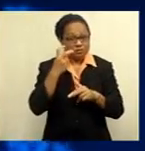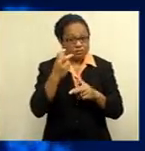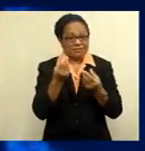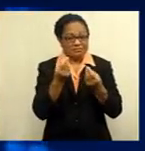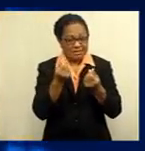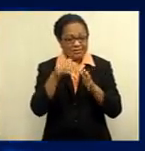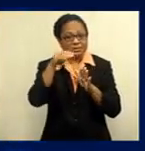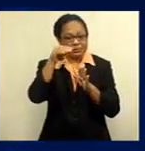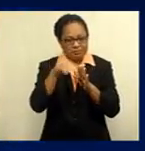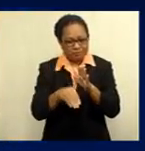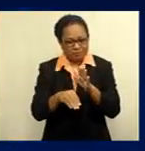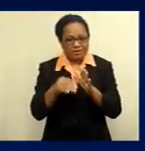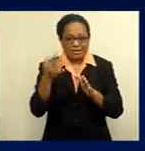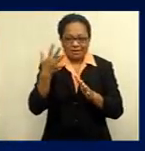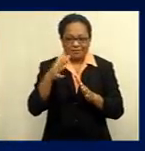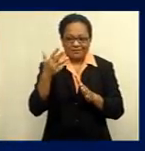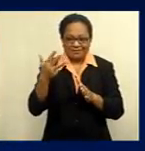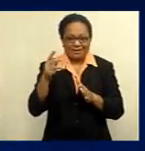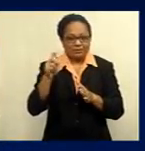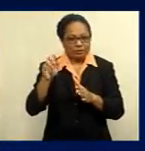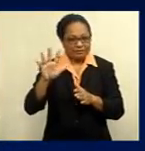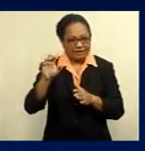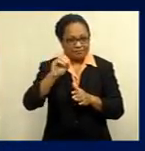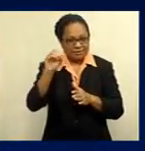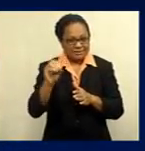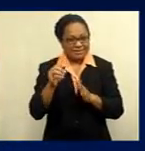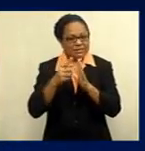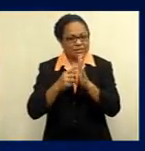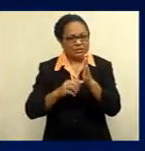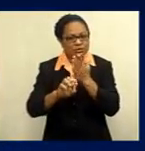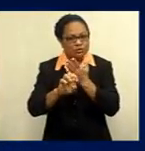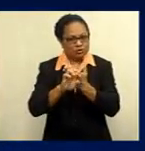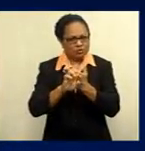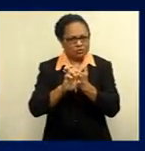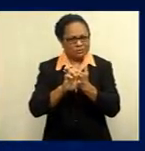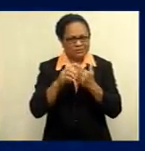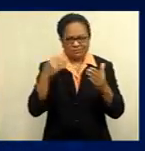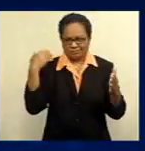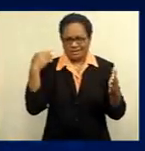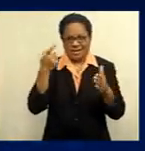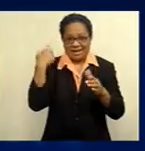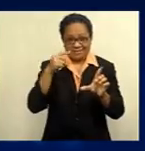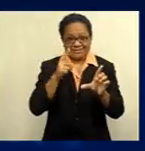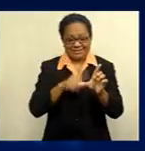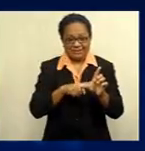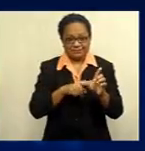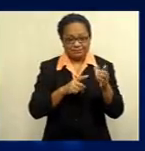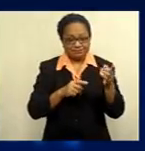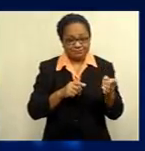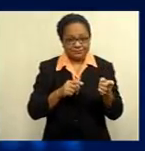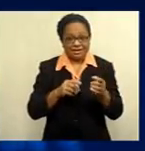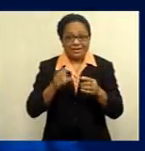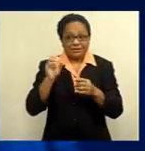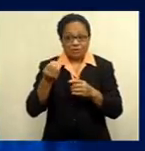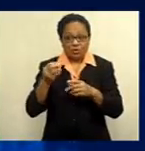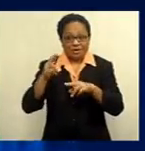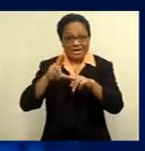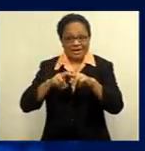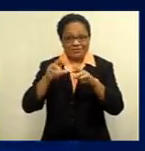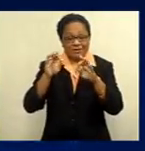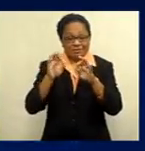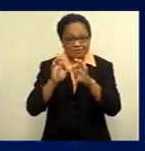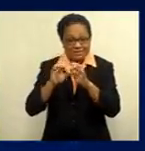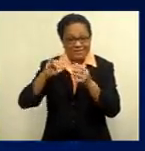a decline of 59.5% over the June quarter of last year. The Fiji Bureau of Statistics says the earnings for the quarter stood